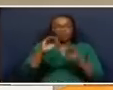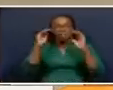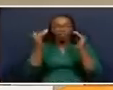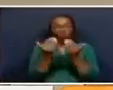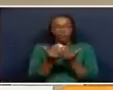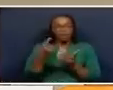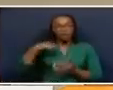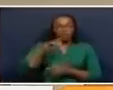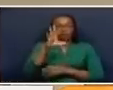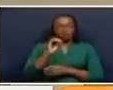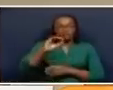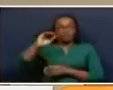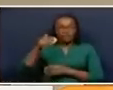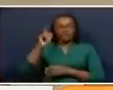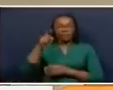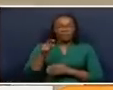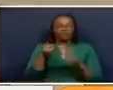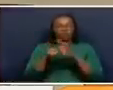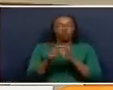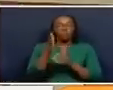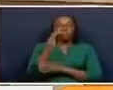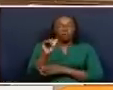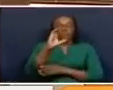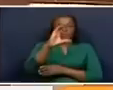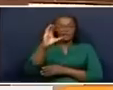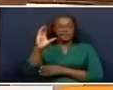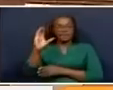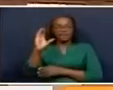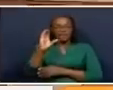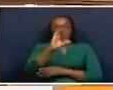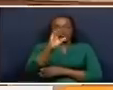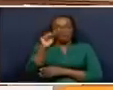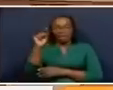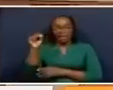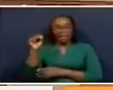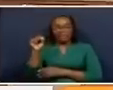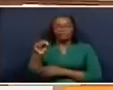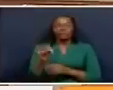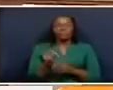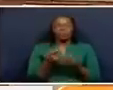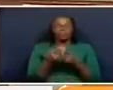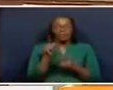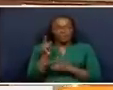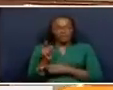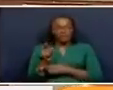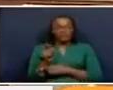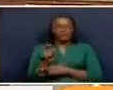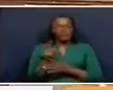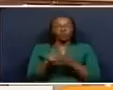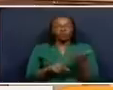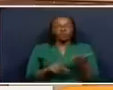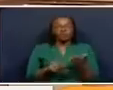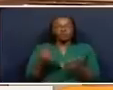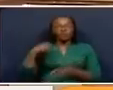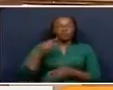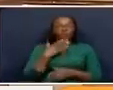cities you must attend by CNN. Mm-hmm. And this is what we're going to have